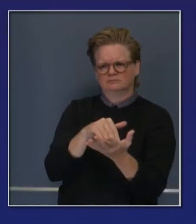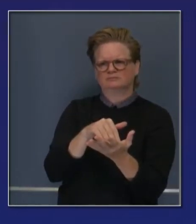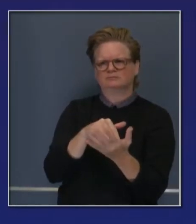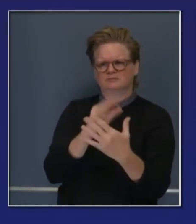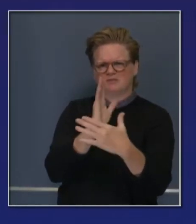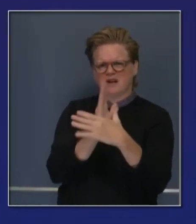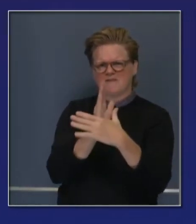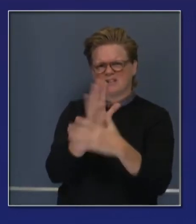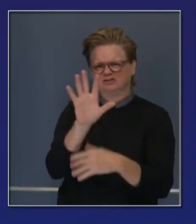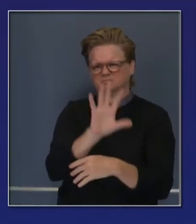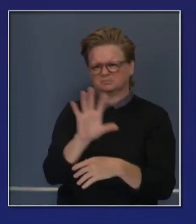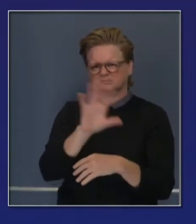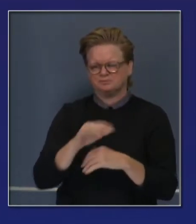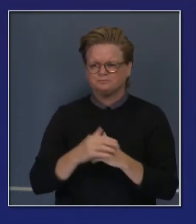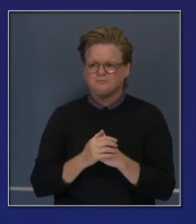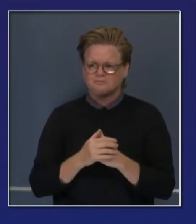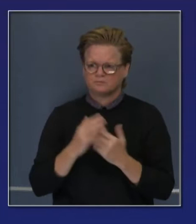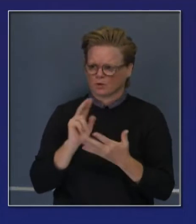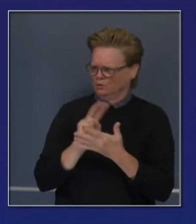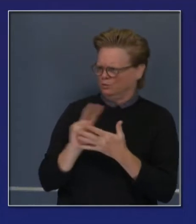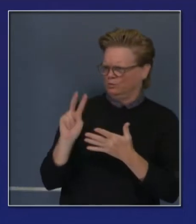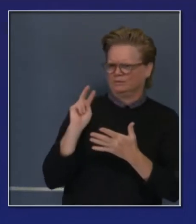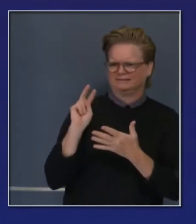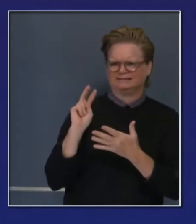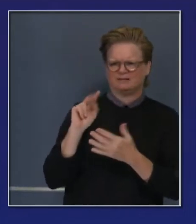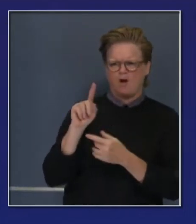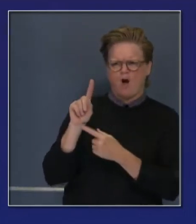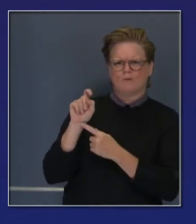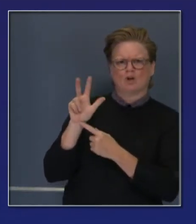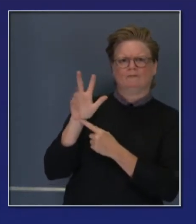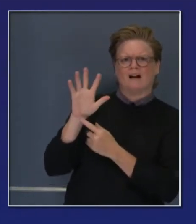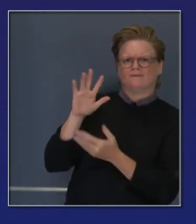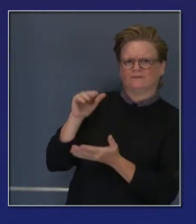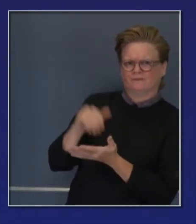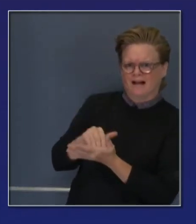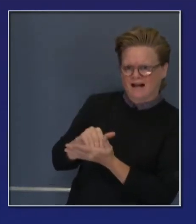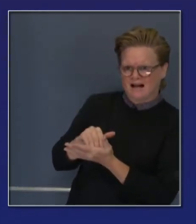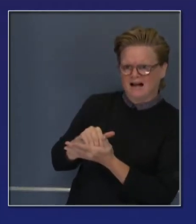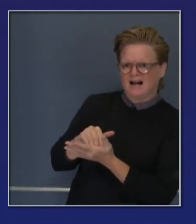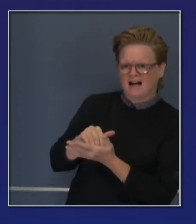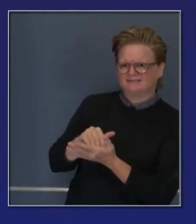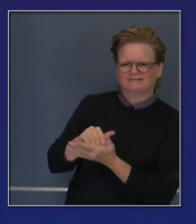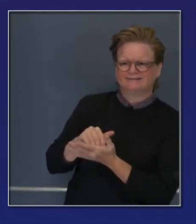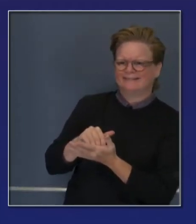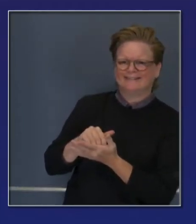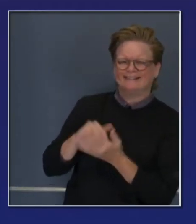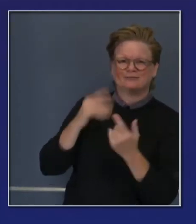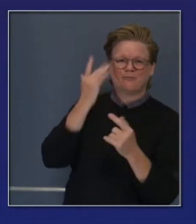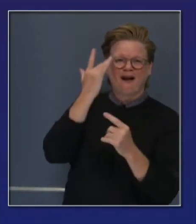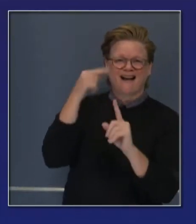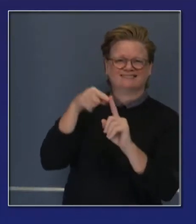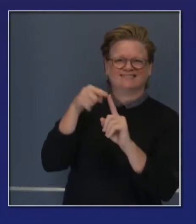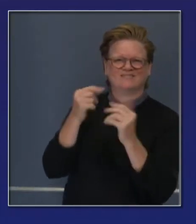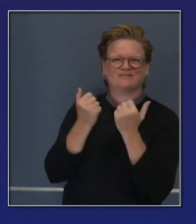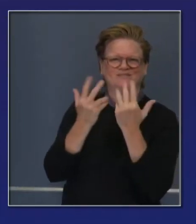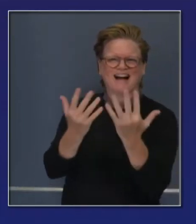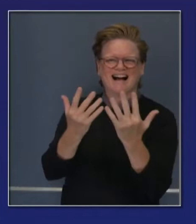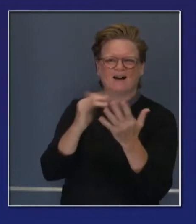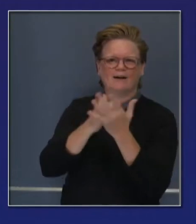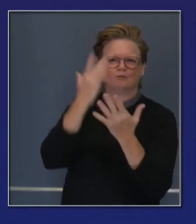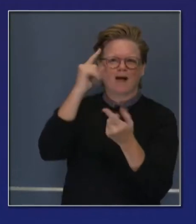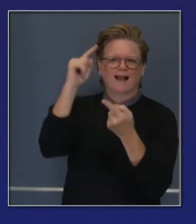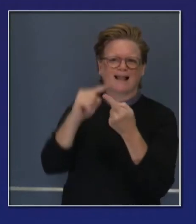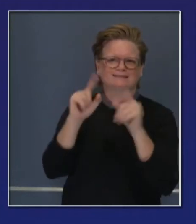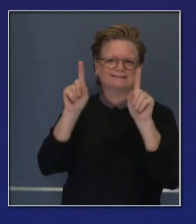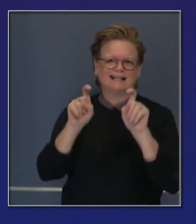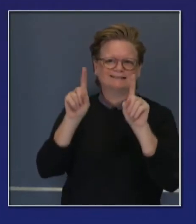135,000 tests average a day pre these fires. You'll start to see those numbers come back up as we get a lot of these testing sites